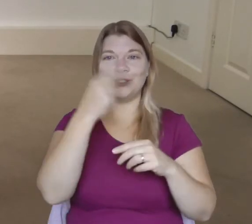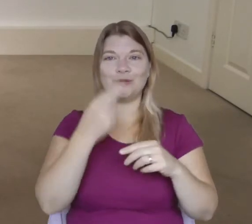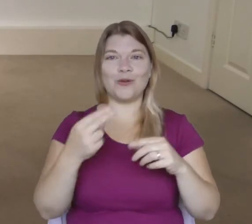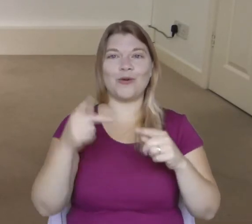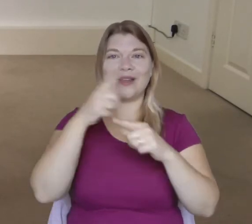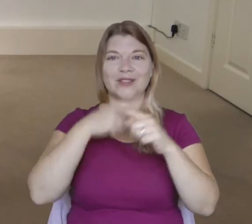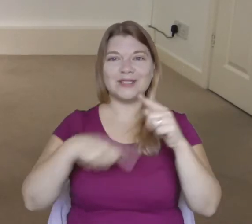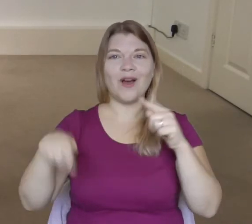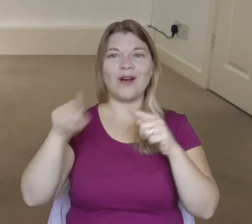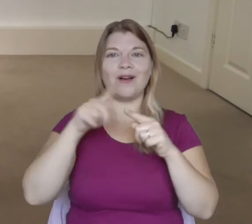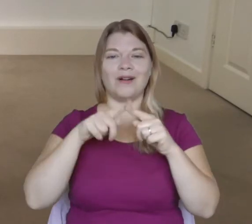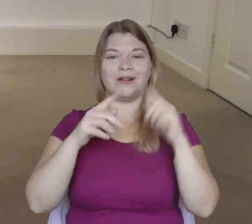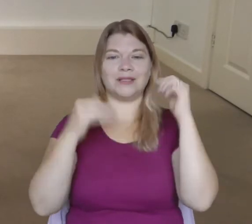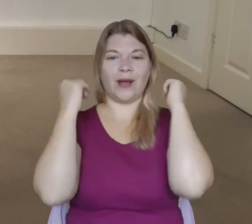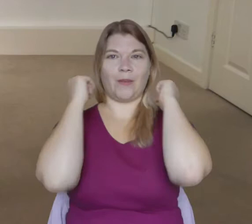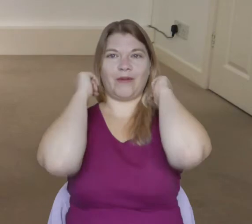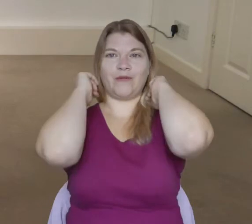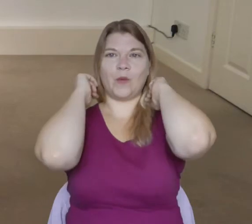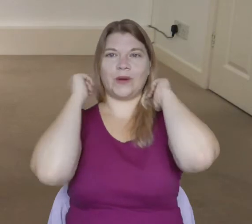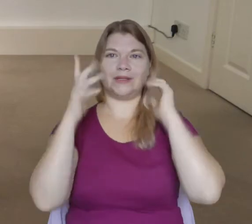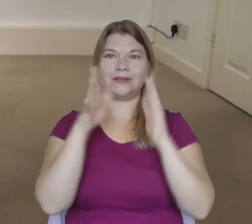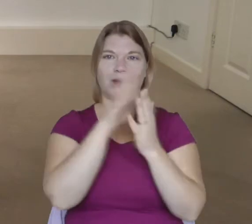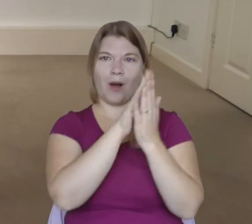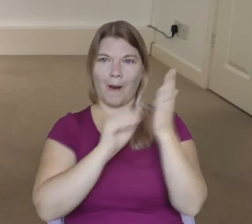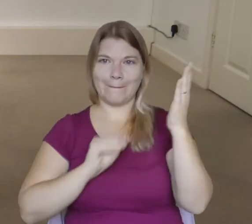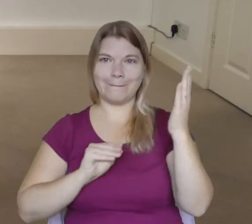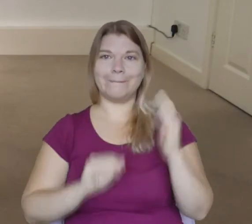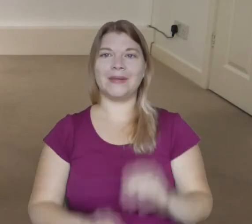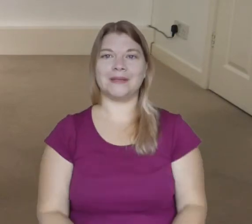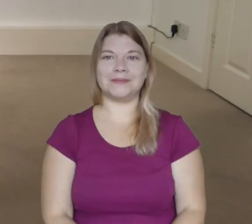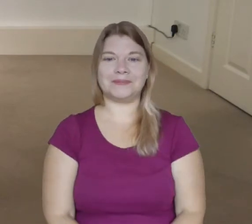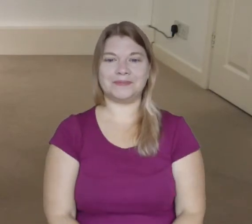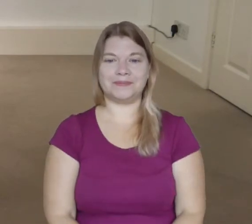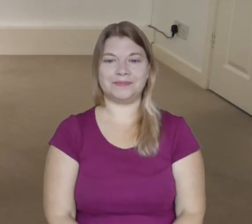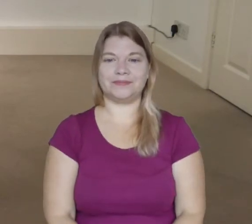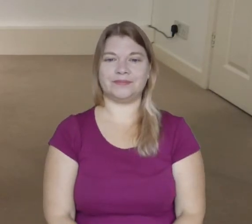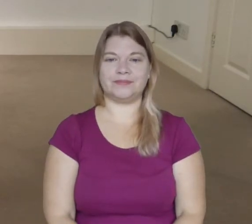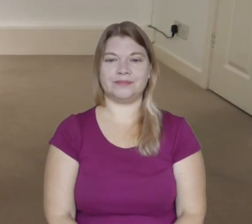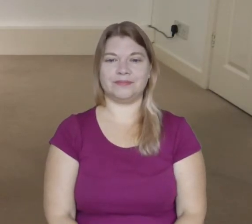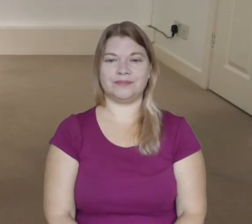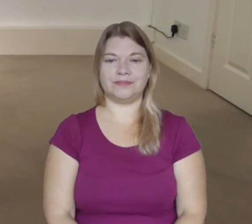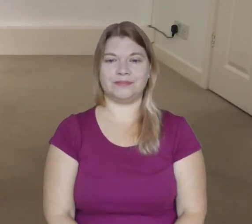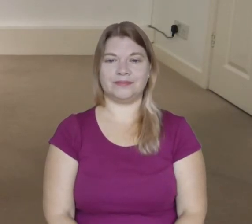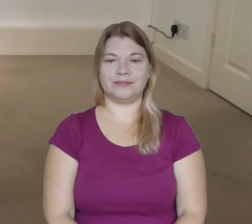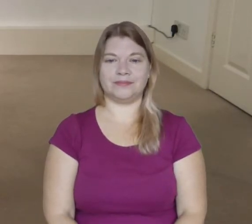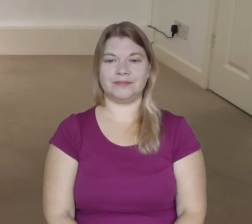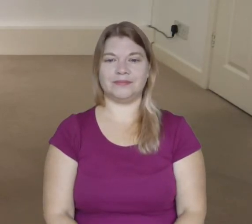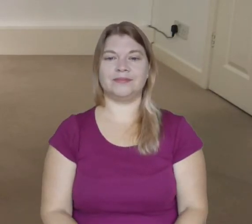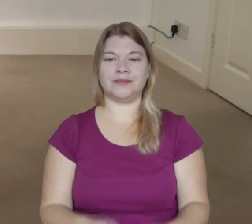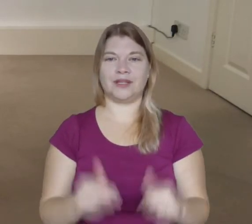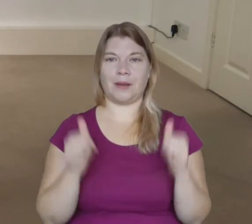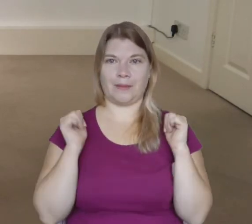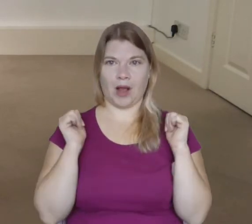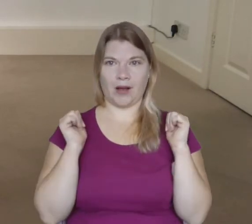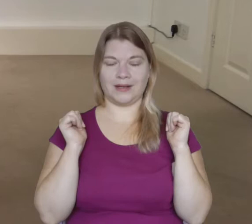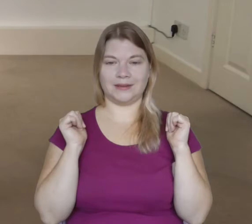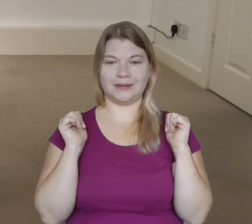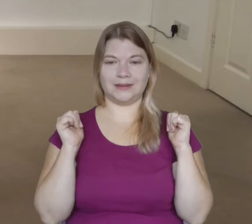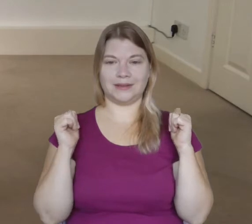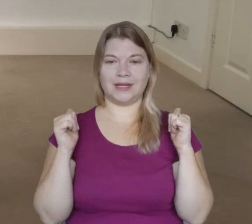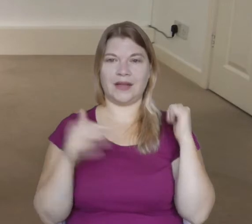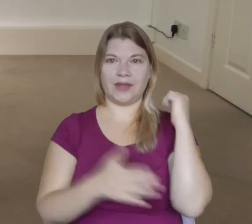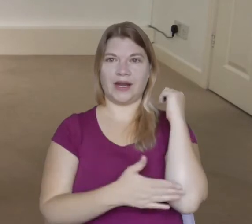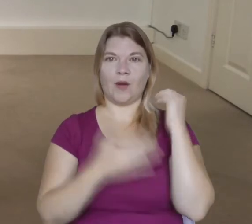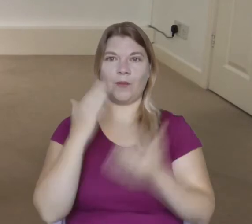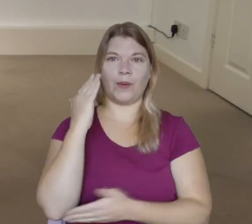elbows forwards first of all, opening them out to the side, taking that circle right back behind me, and then bringing